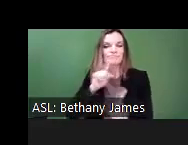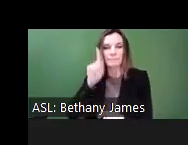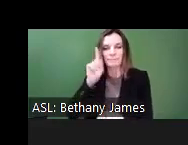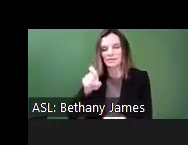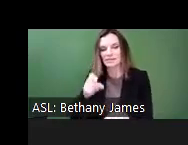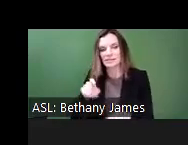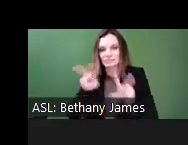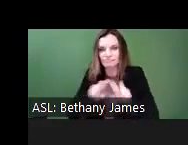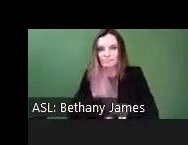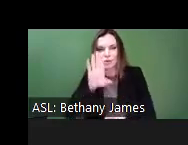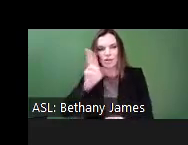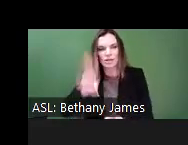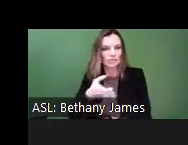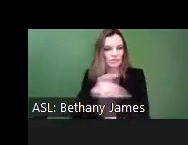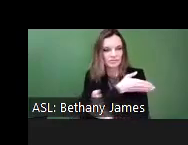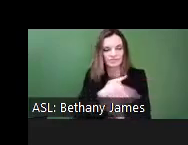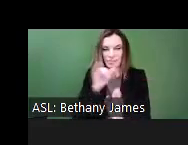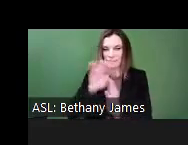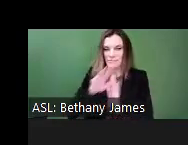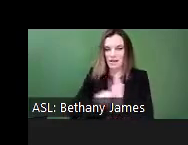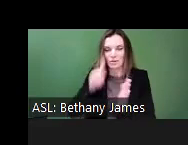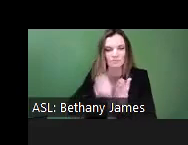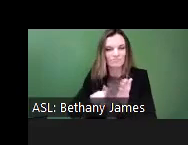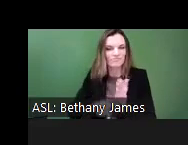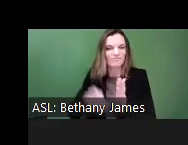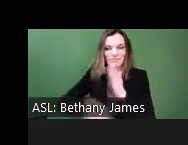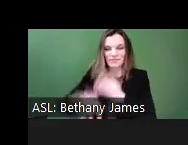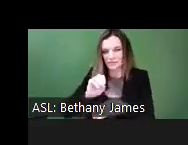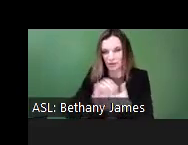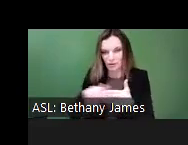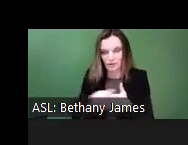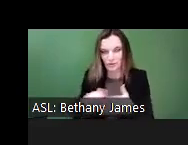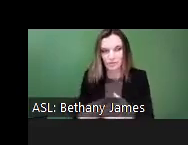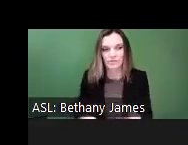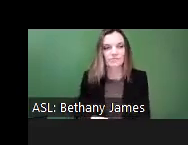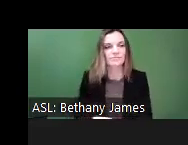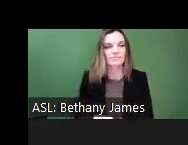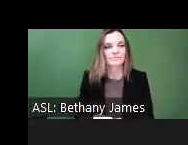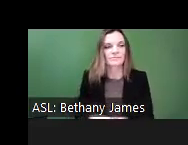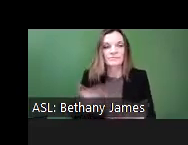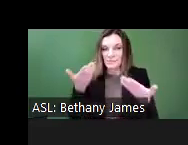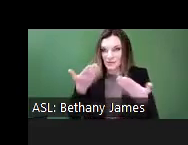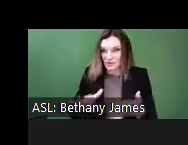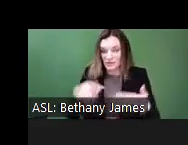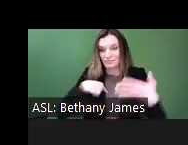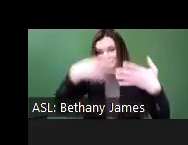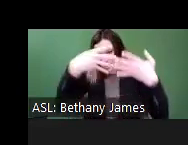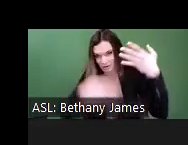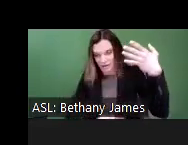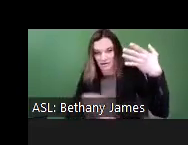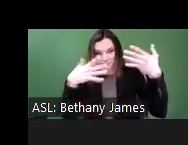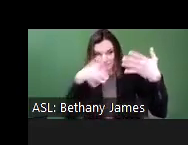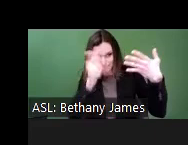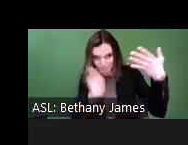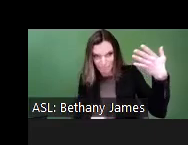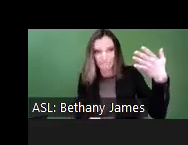After gathering these items, you complete your application, you file it in the county where you were convicted, and